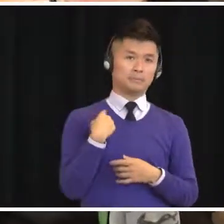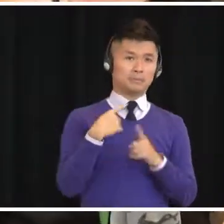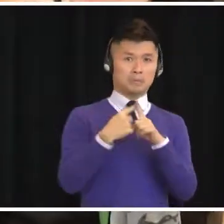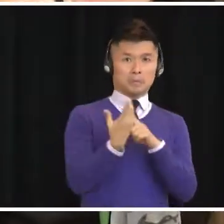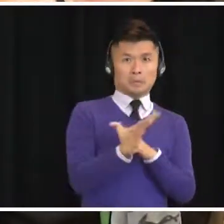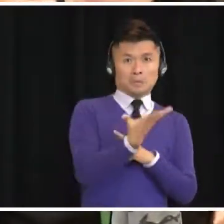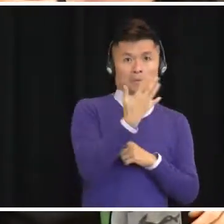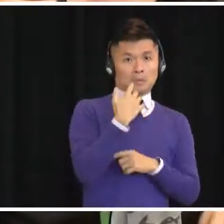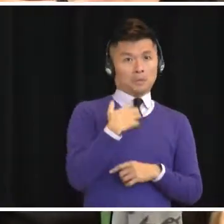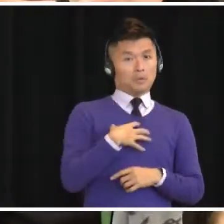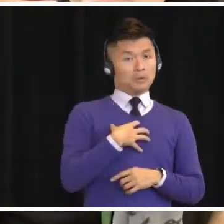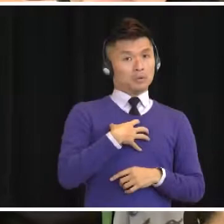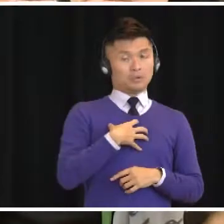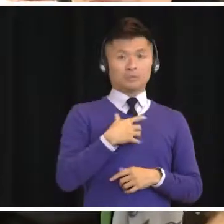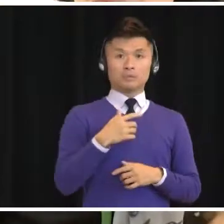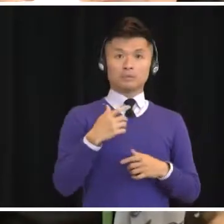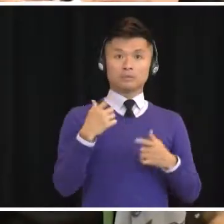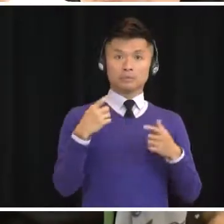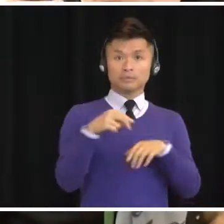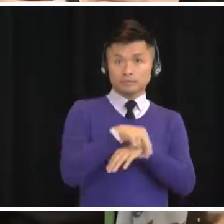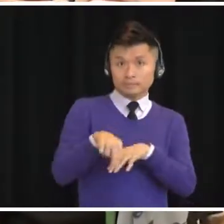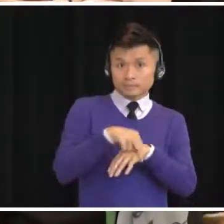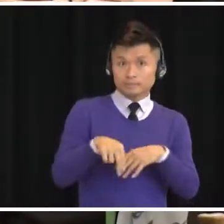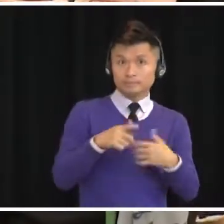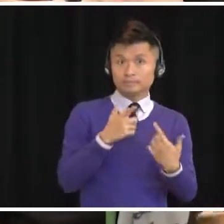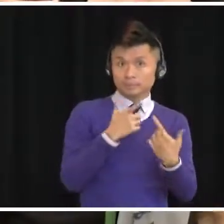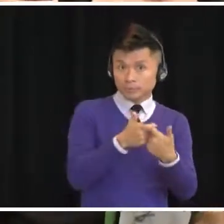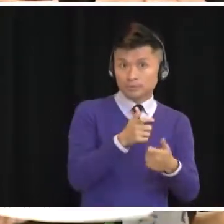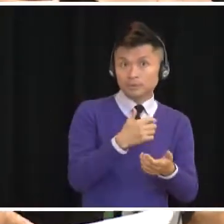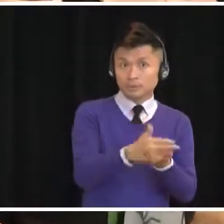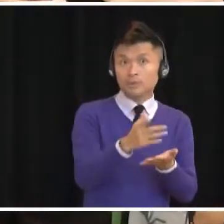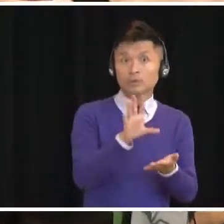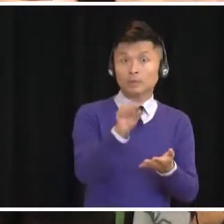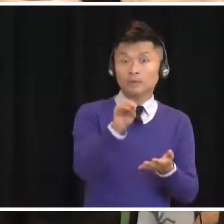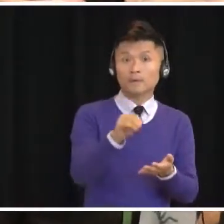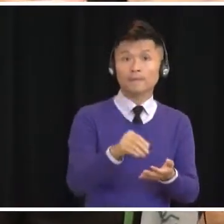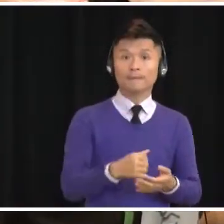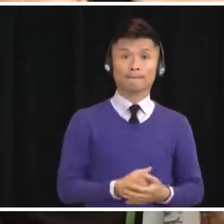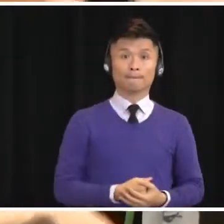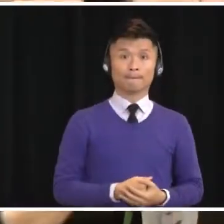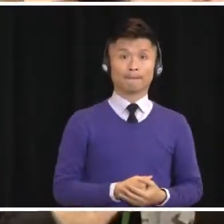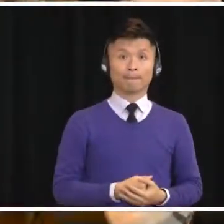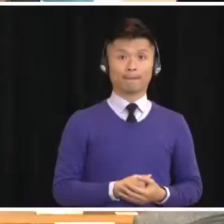Especially the rising suicide rate among children.